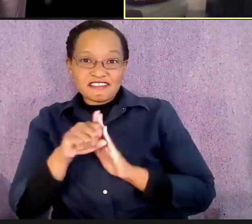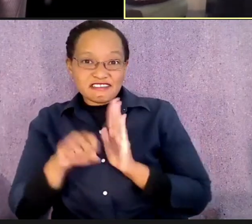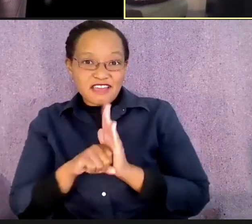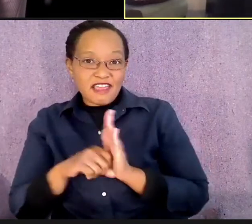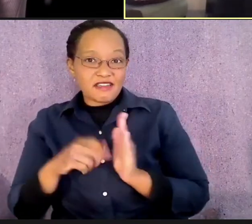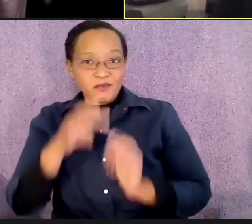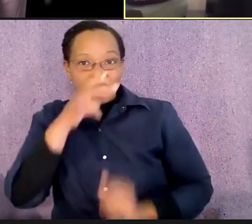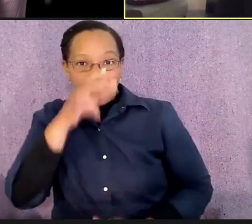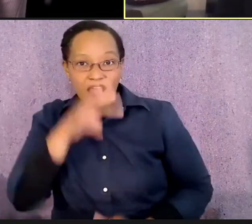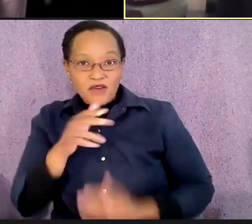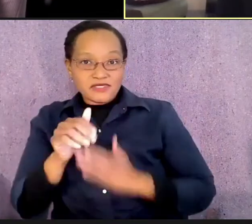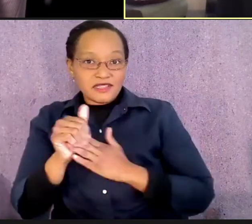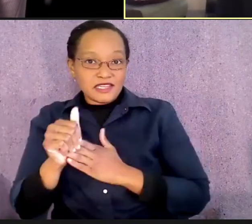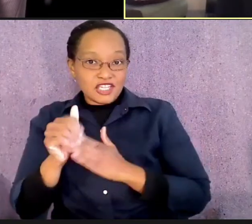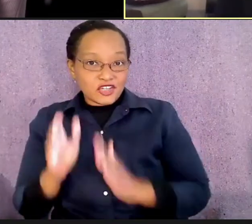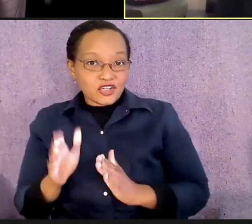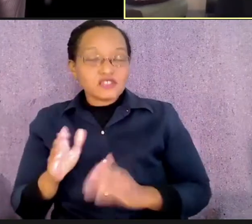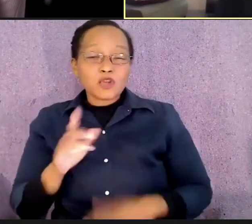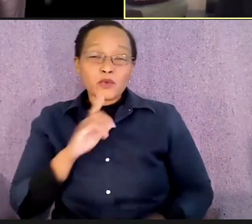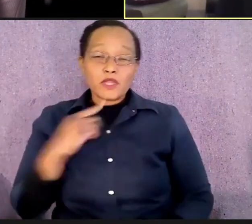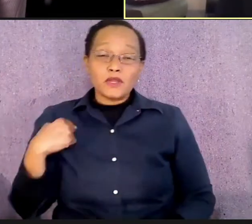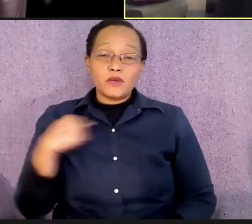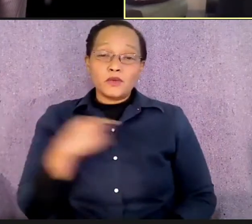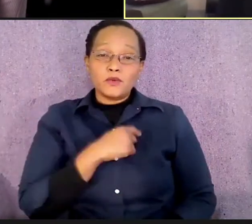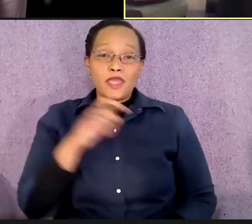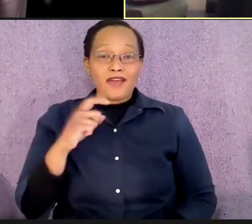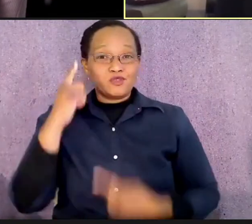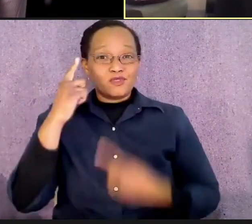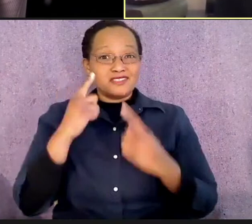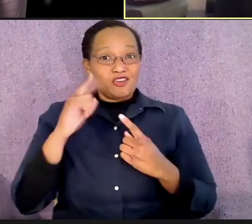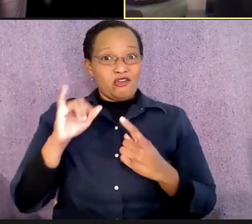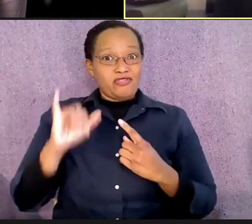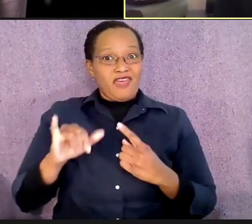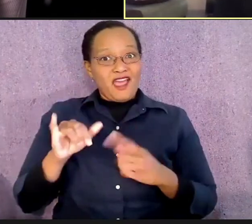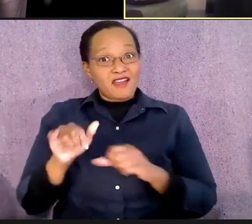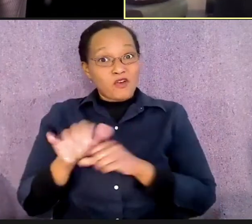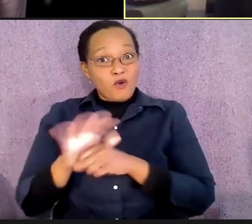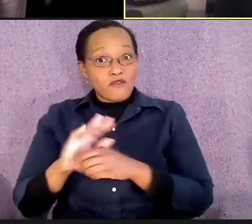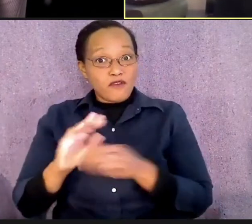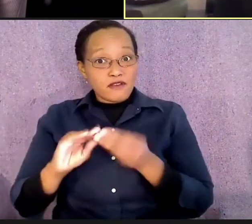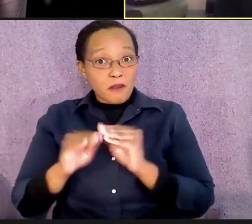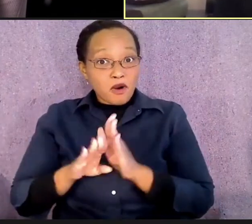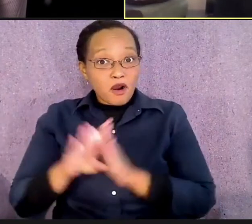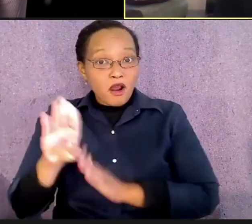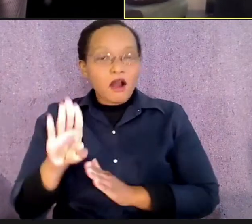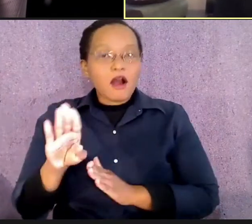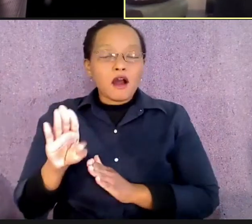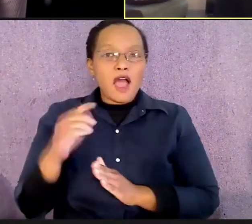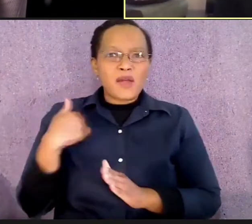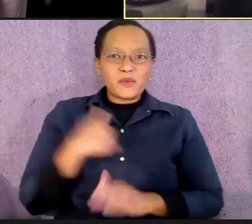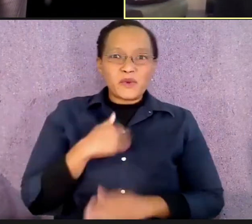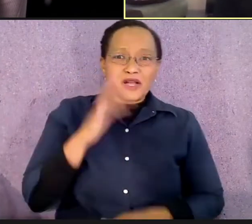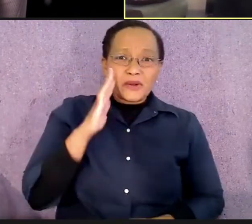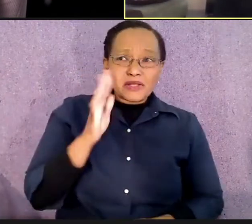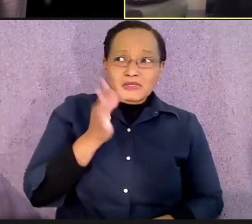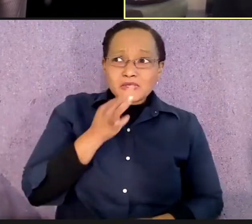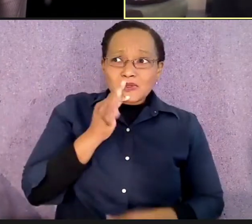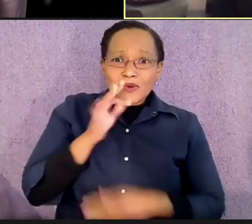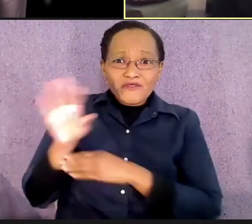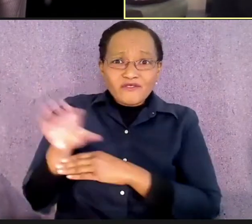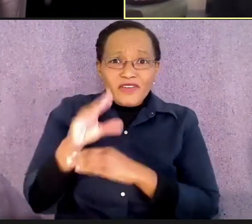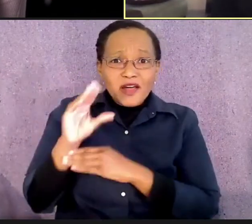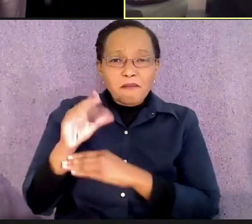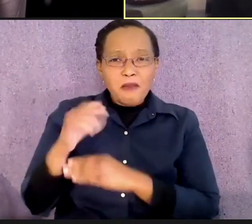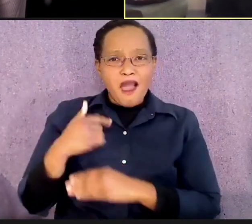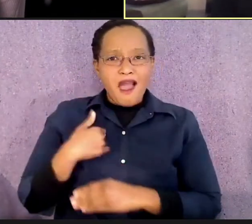we have to take that into account of filming. So, and it's not just about, I'm certainly more tested than President